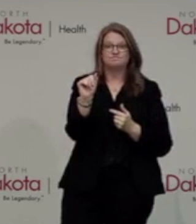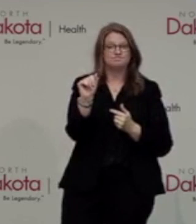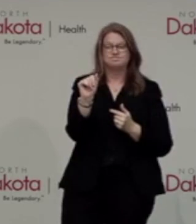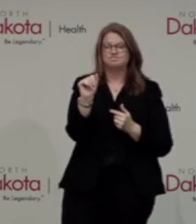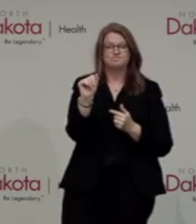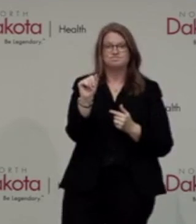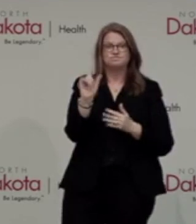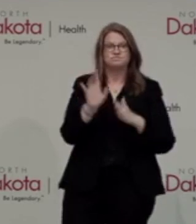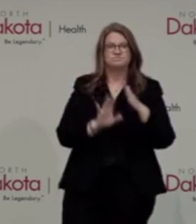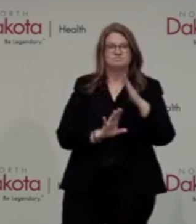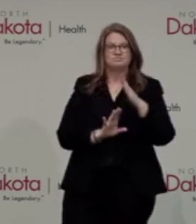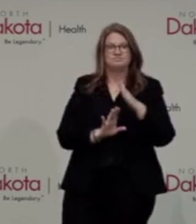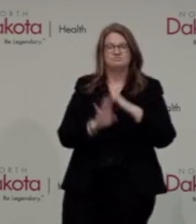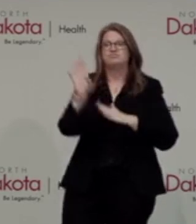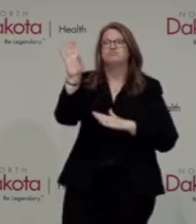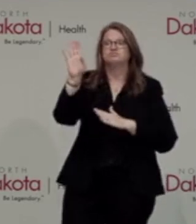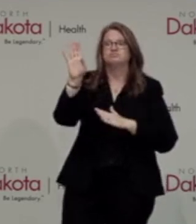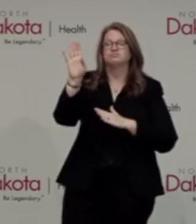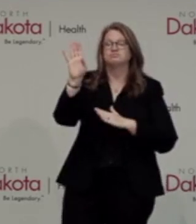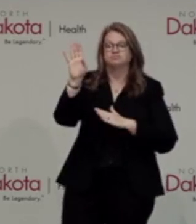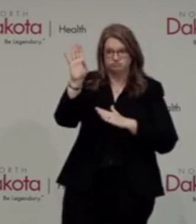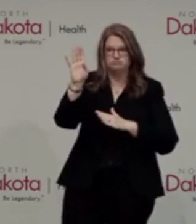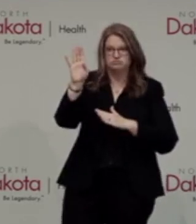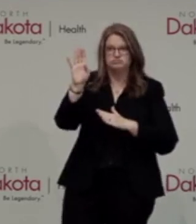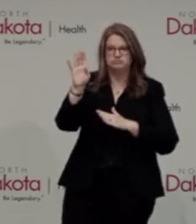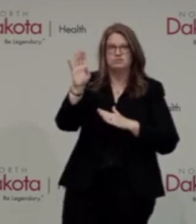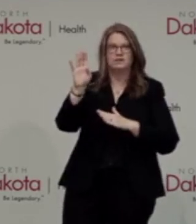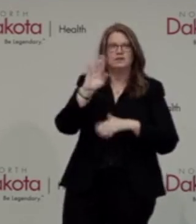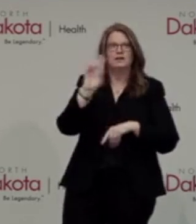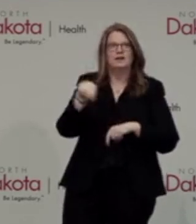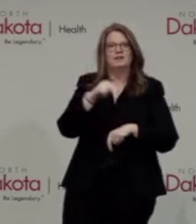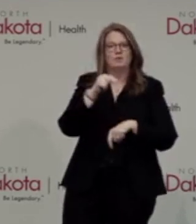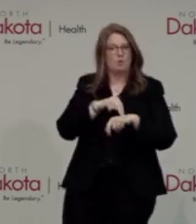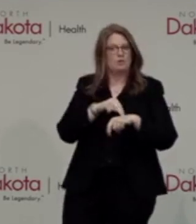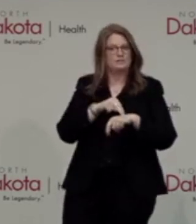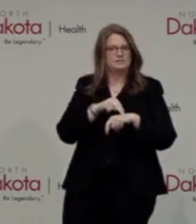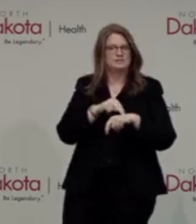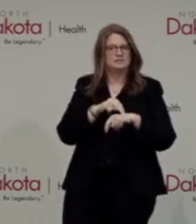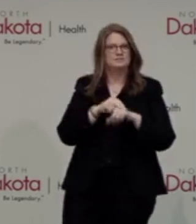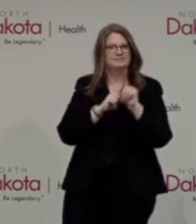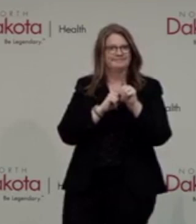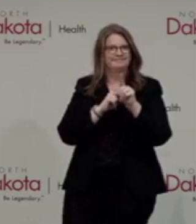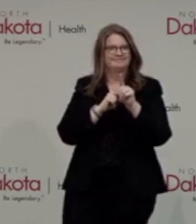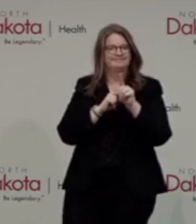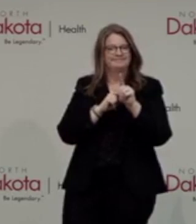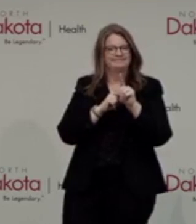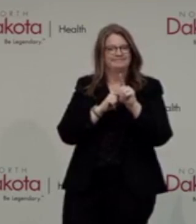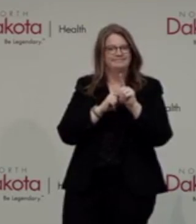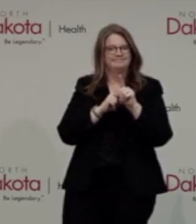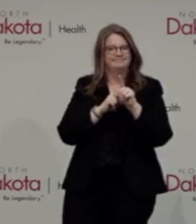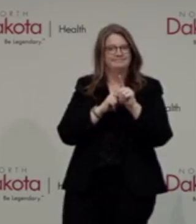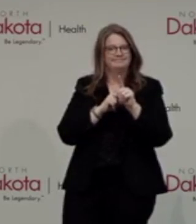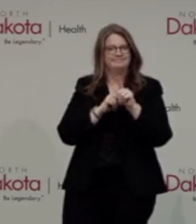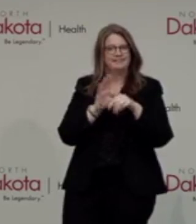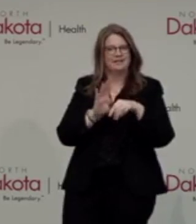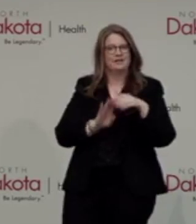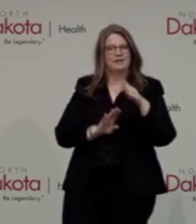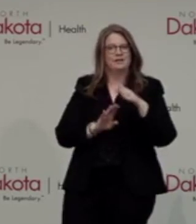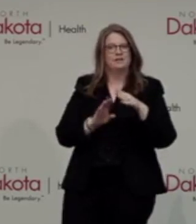more positive cases in August. And then, of course, that's a leading indicator, followed by the